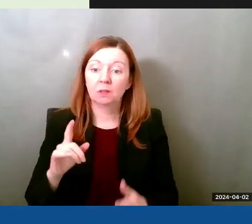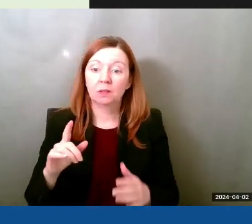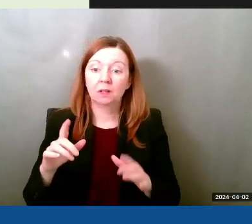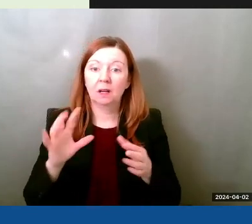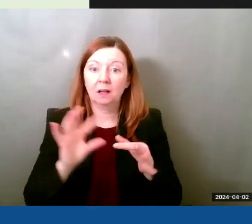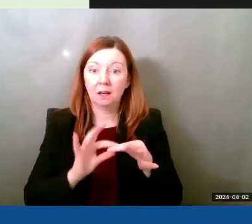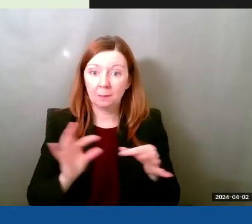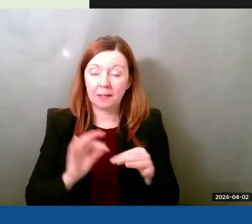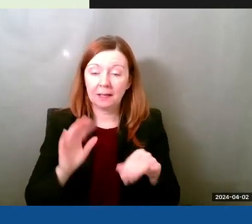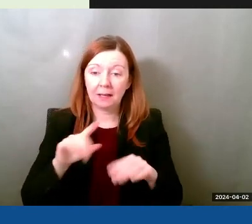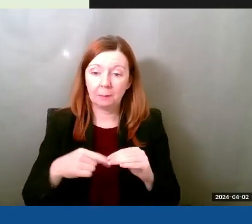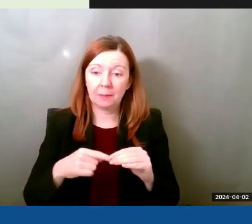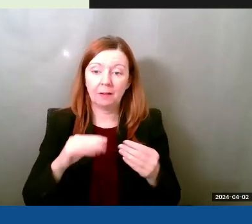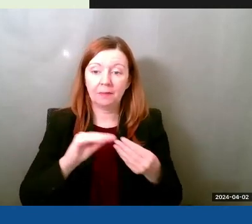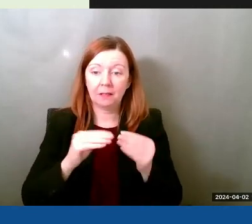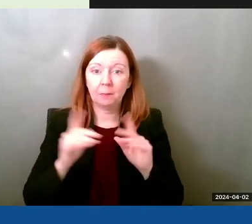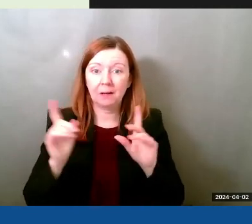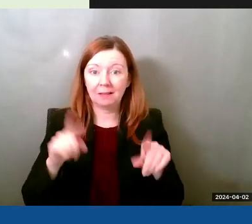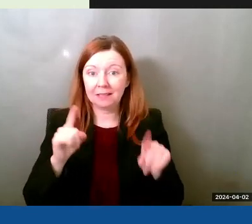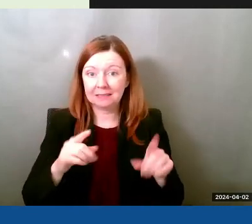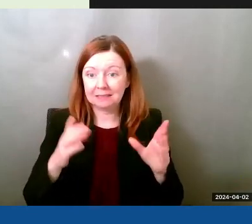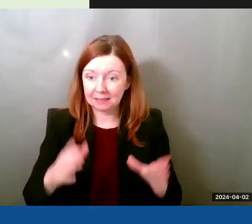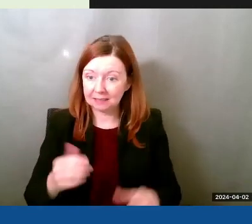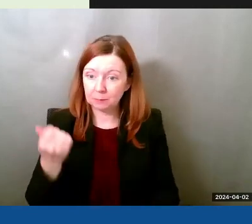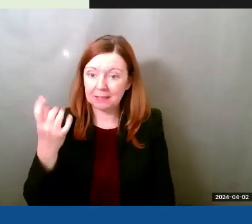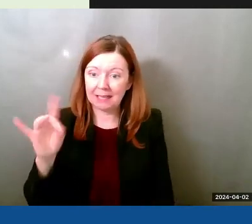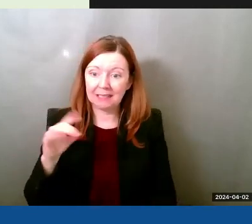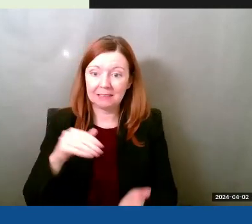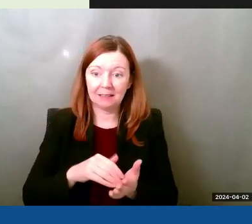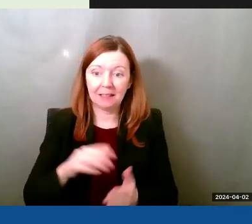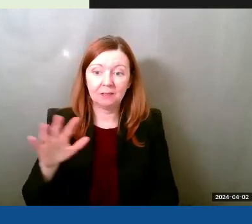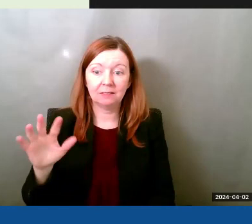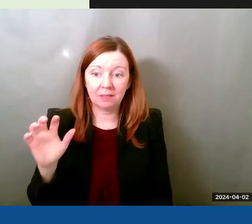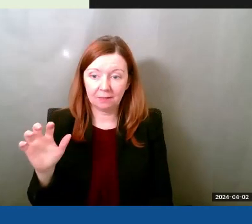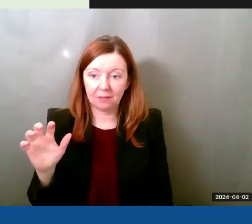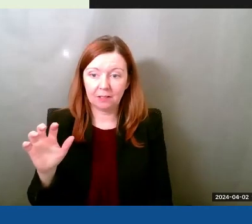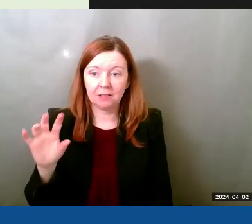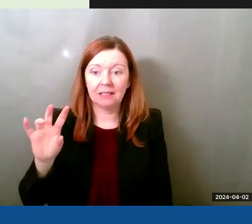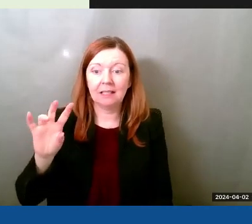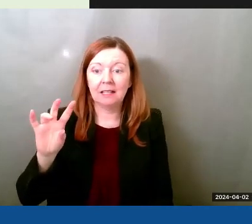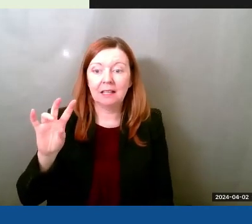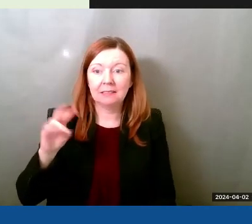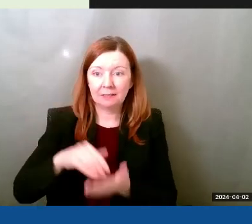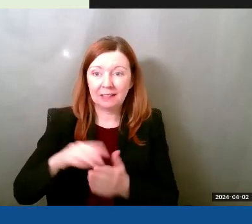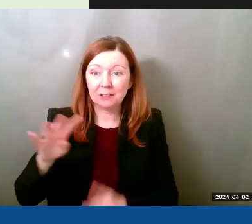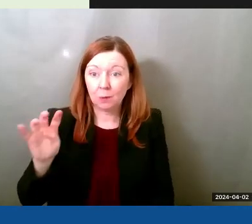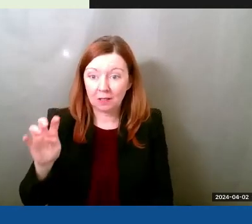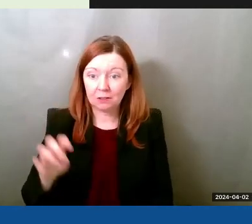about the number of attendees being 18,500 and 7,400